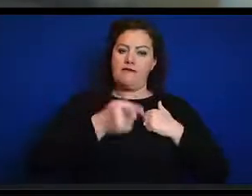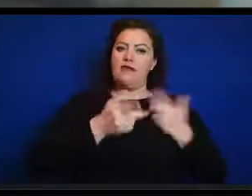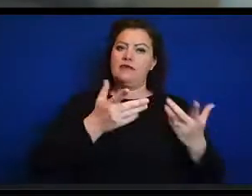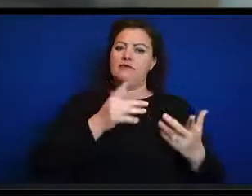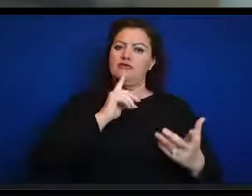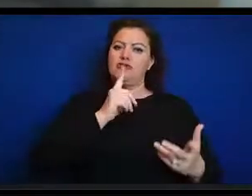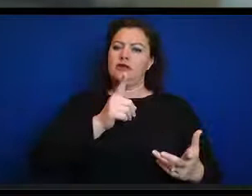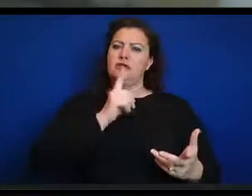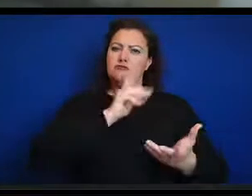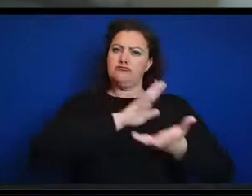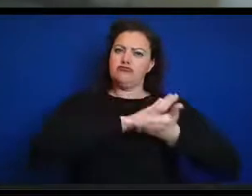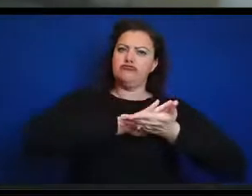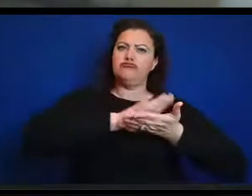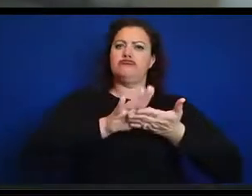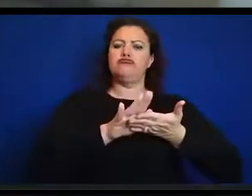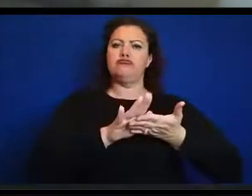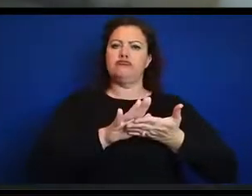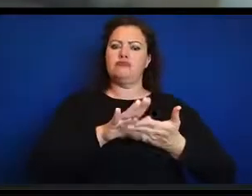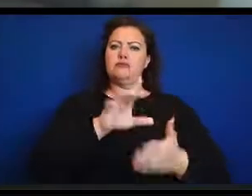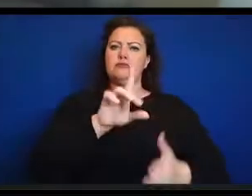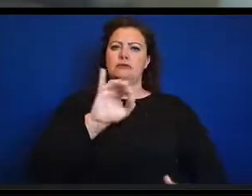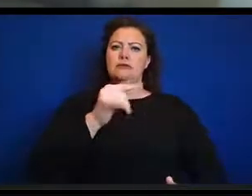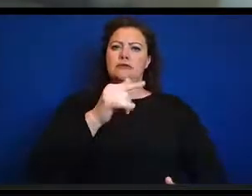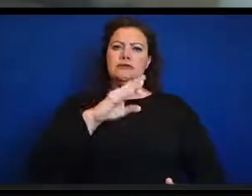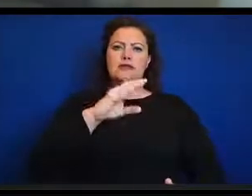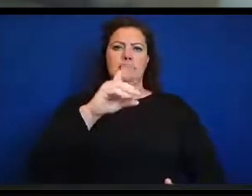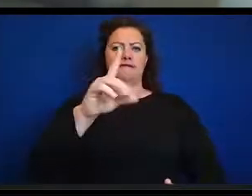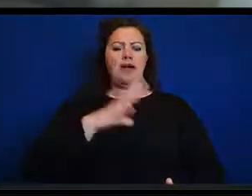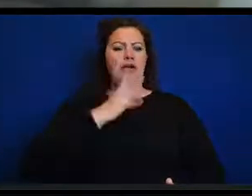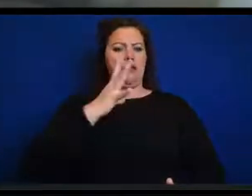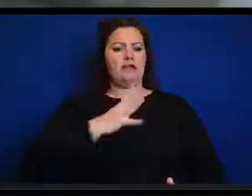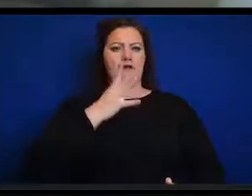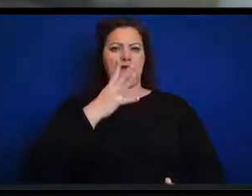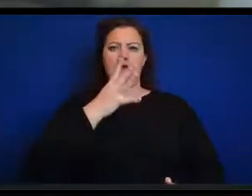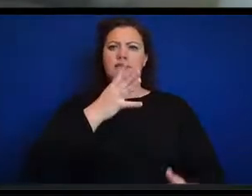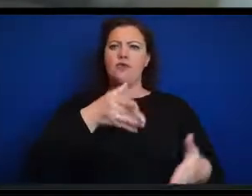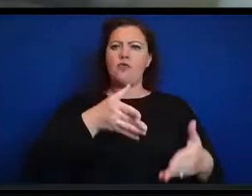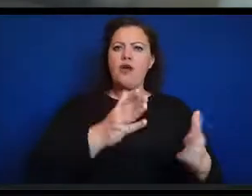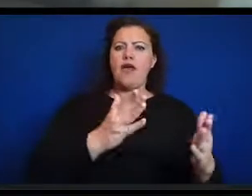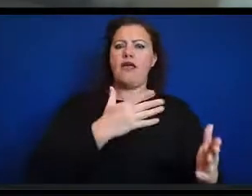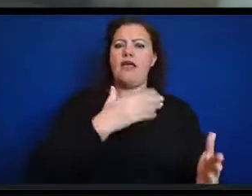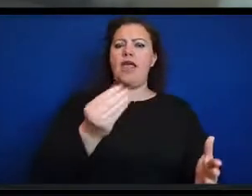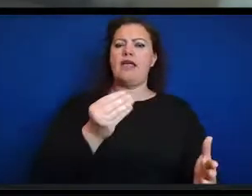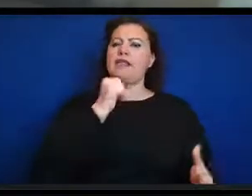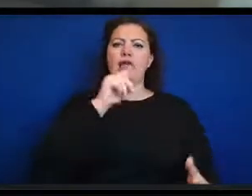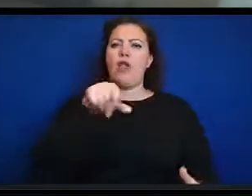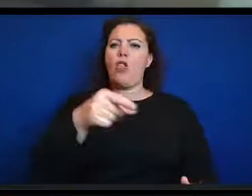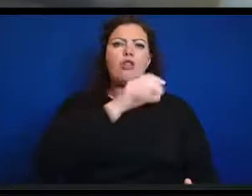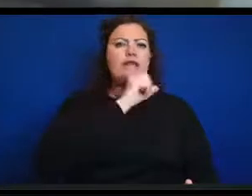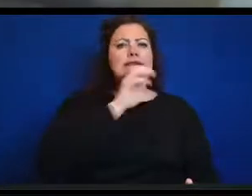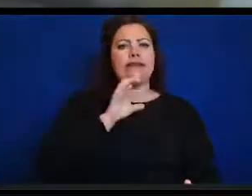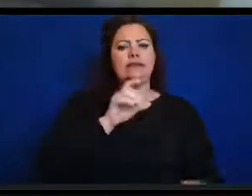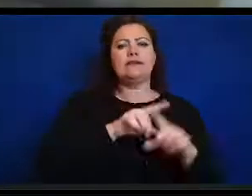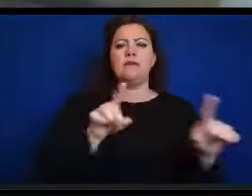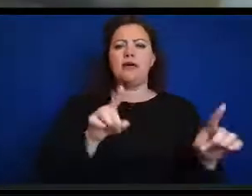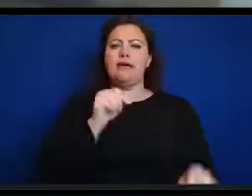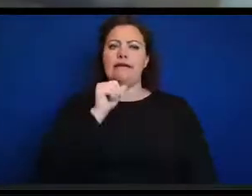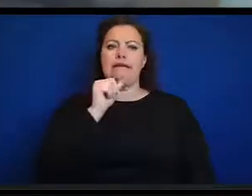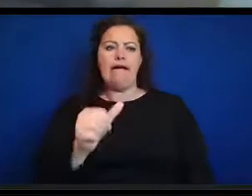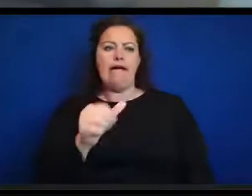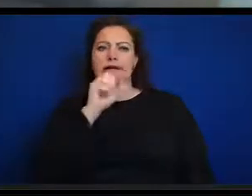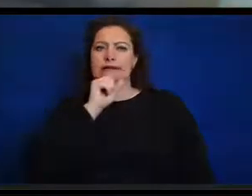dignified location and a manner. And not only seniors, but